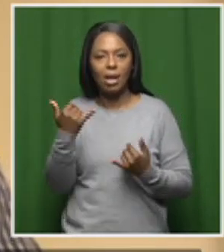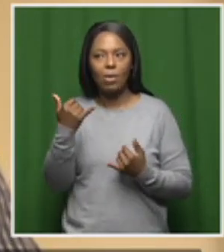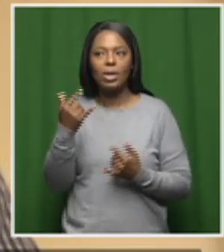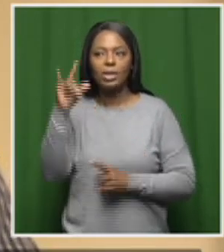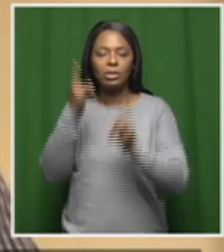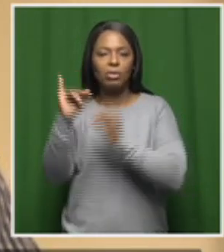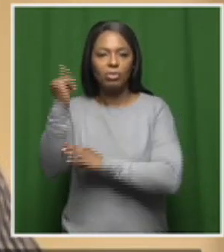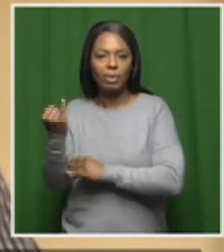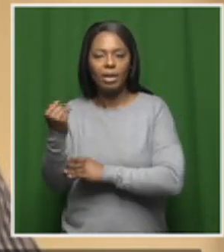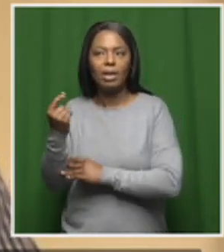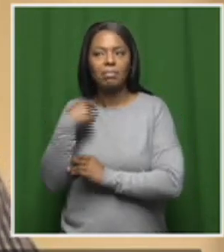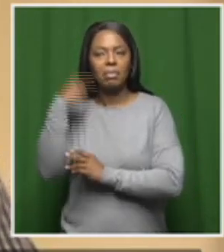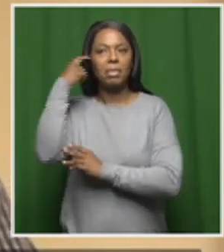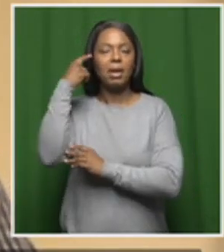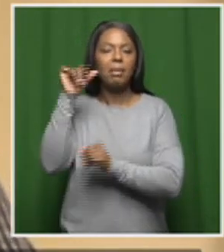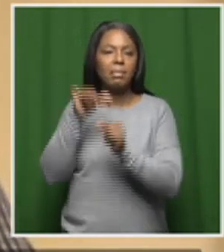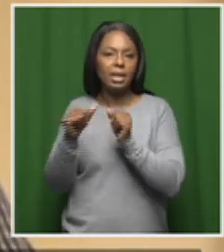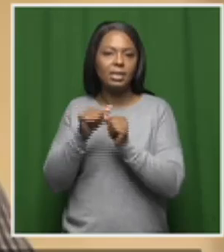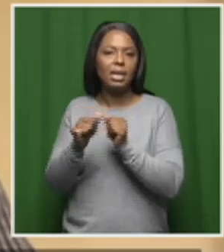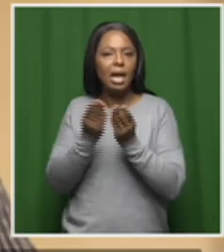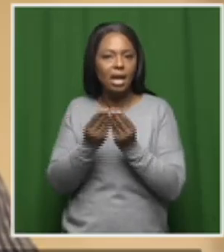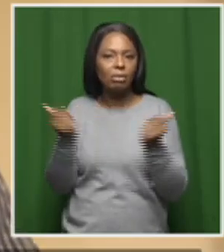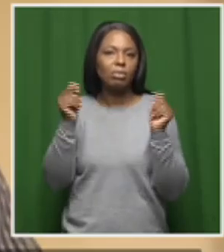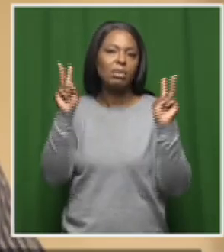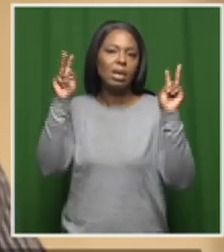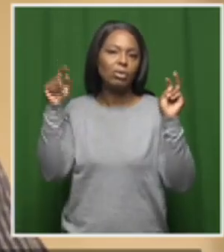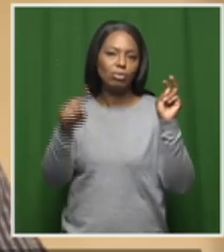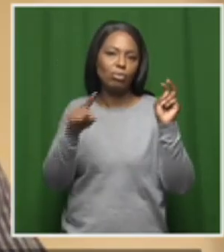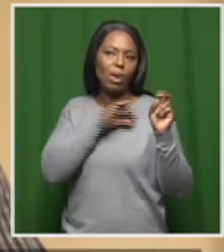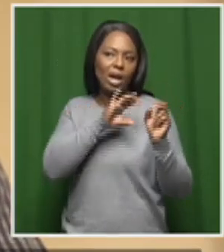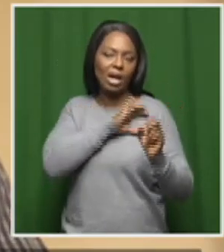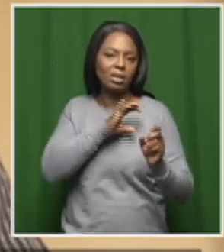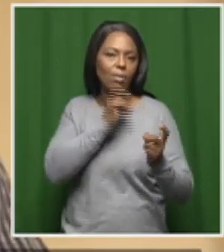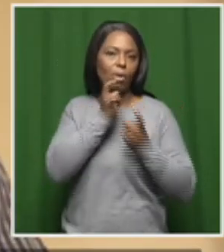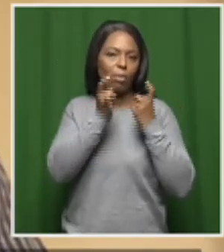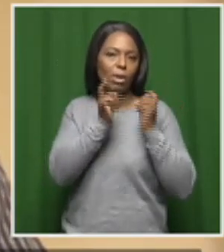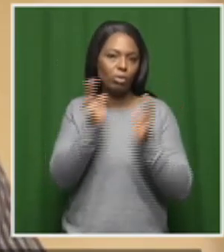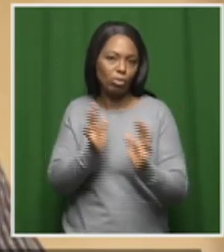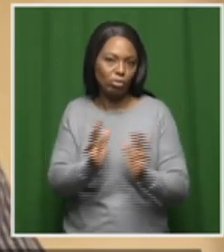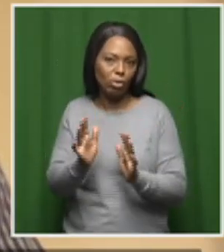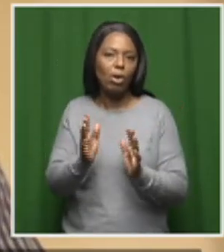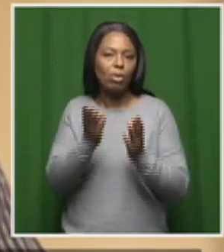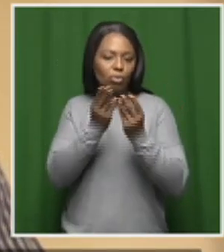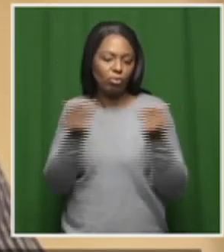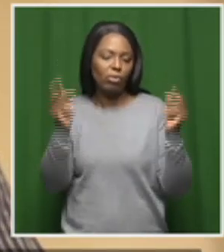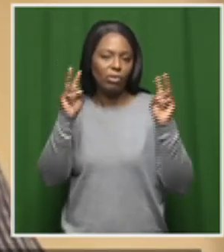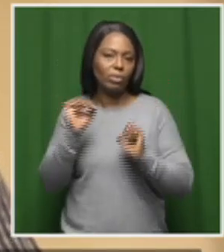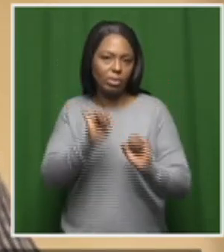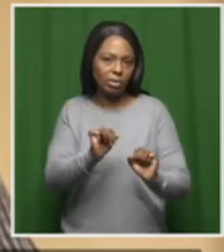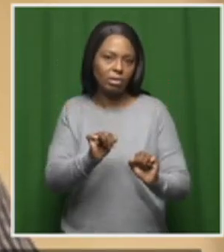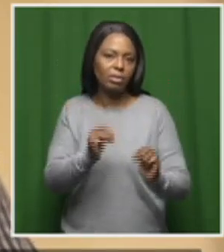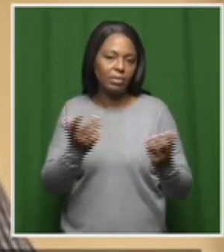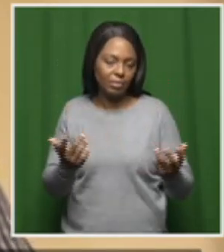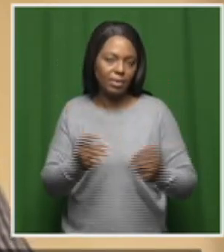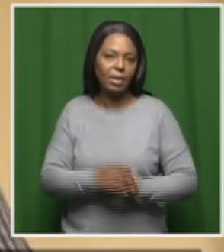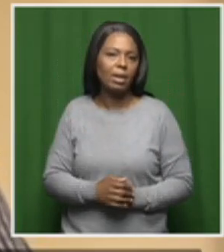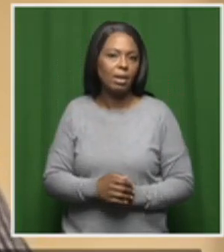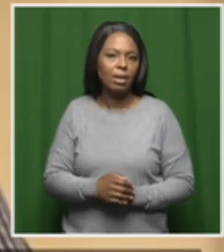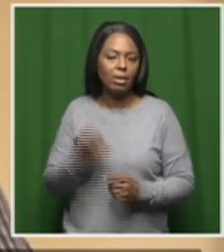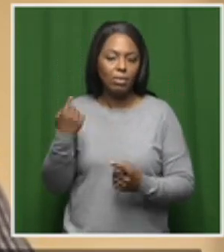address the issues that our customers are putting forward, that they are not being addressed. Yeah. Leanne, we are